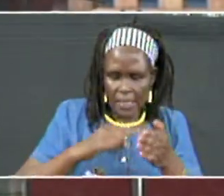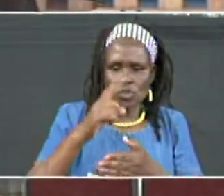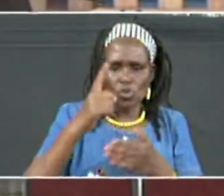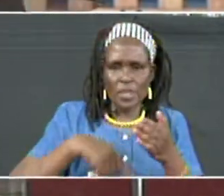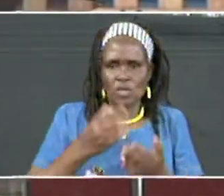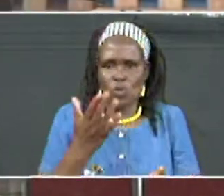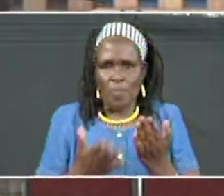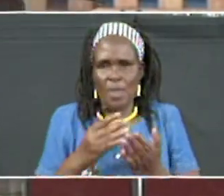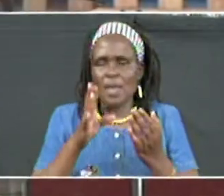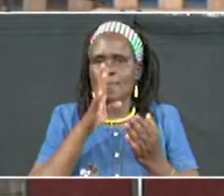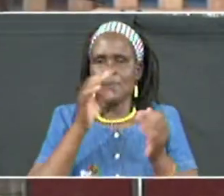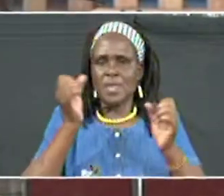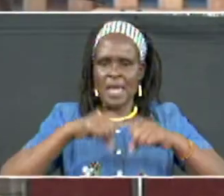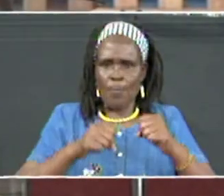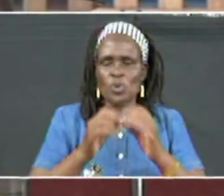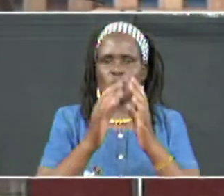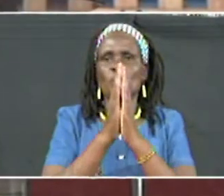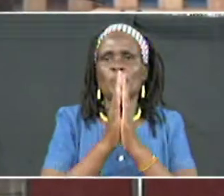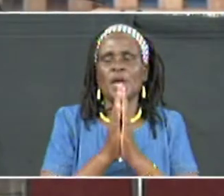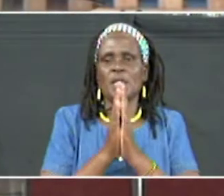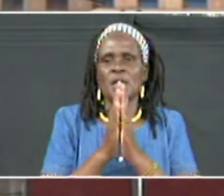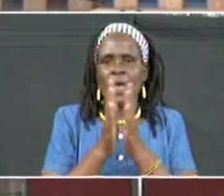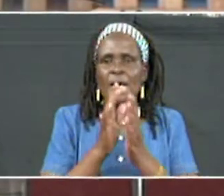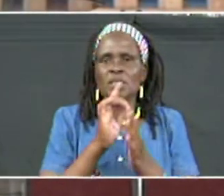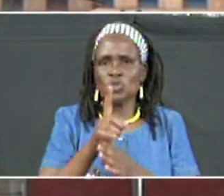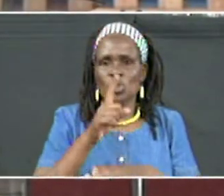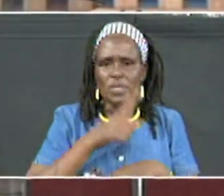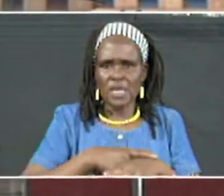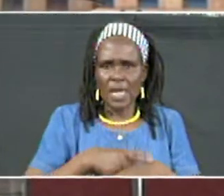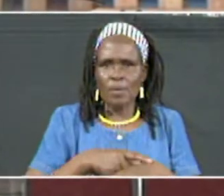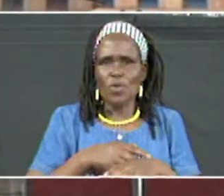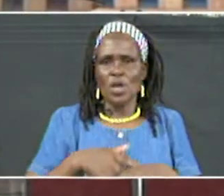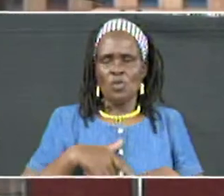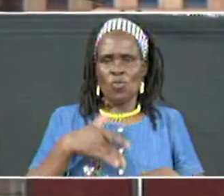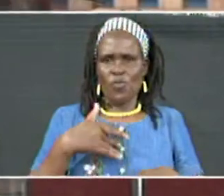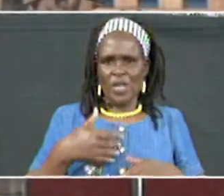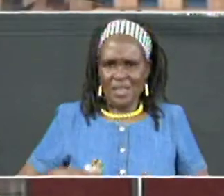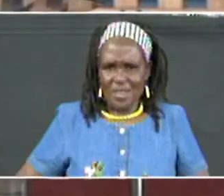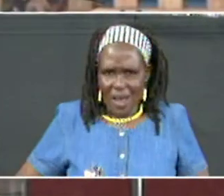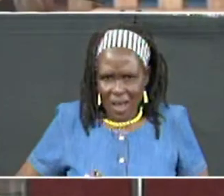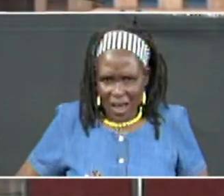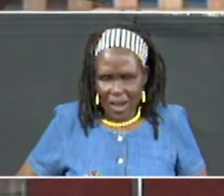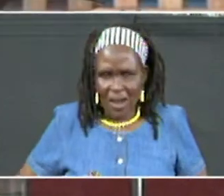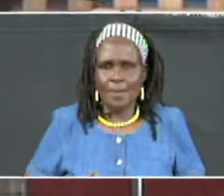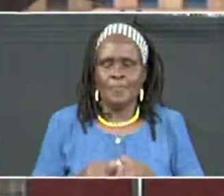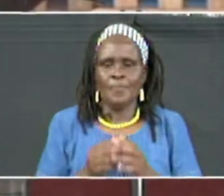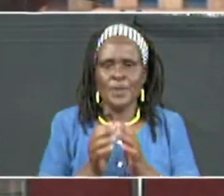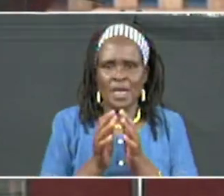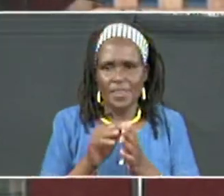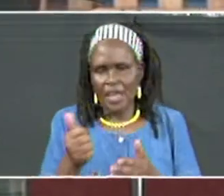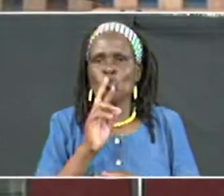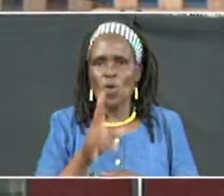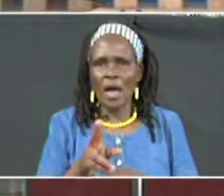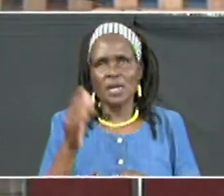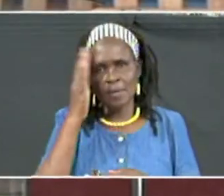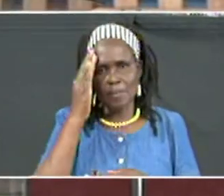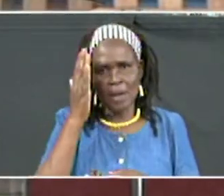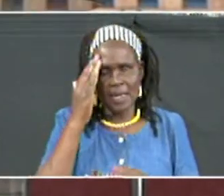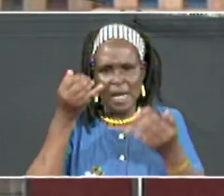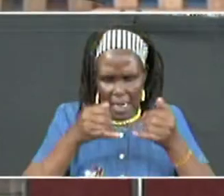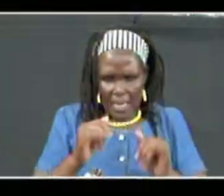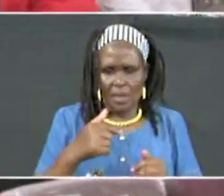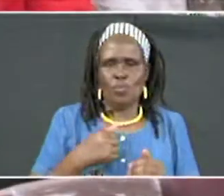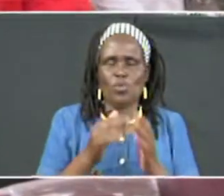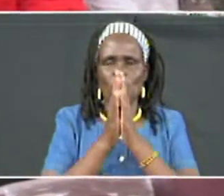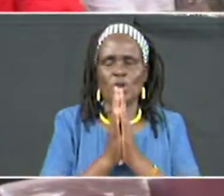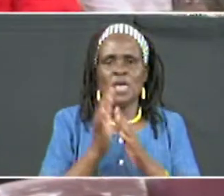able to pray. And so when you feel the hunger pangs, then you're reminded, let me pray. When